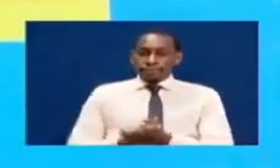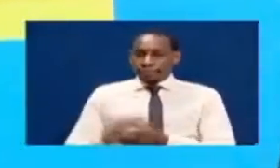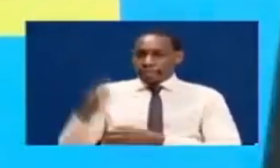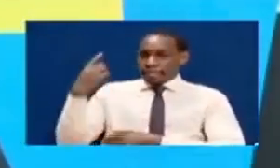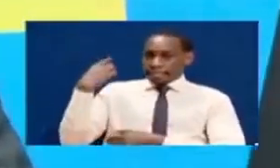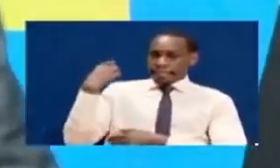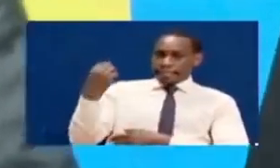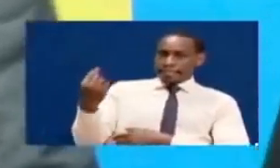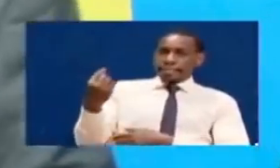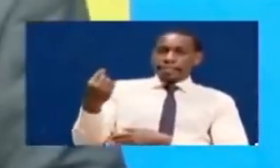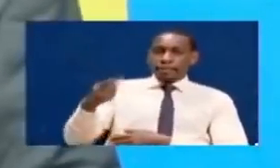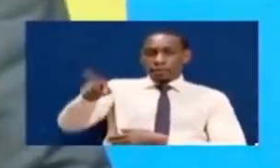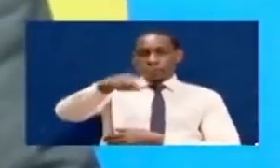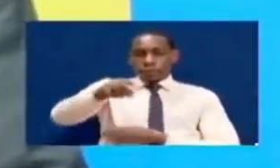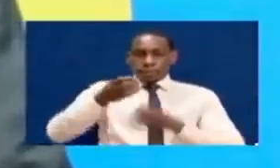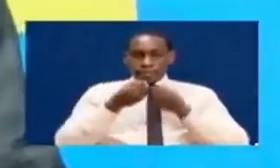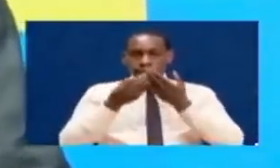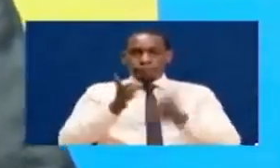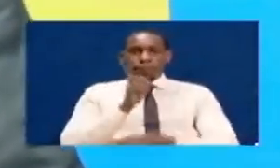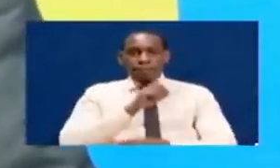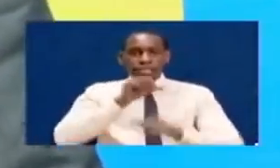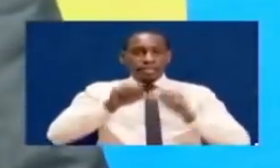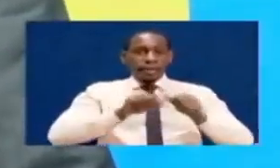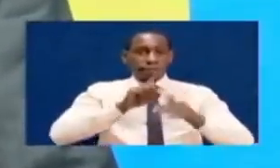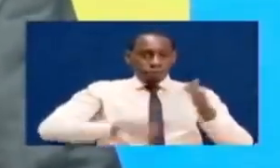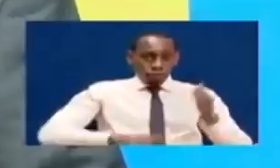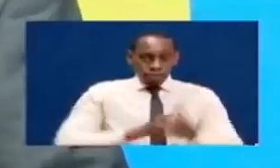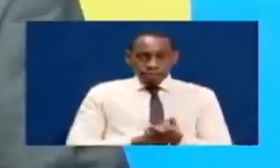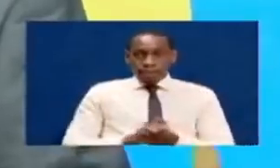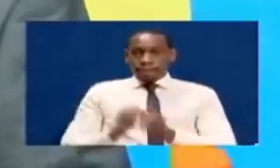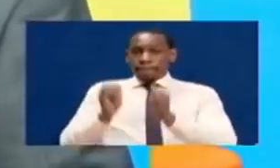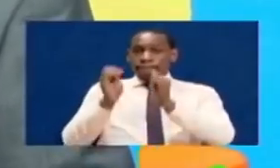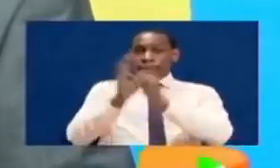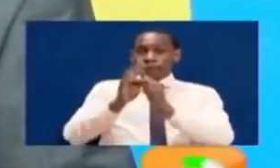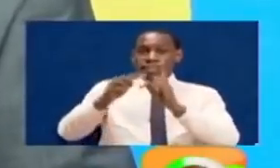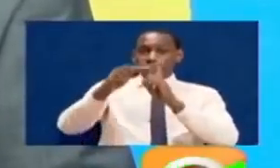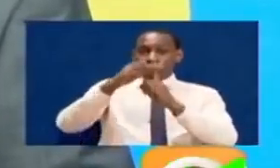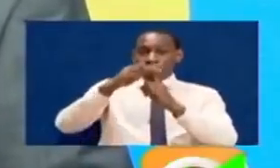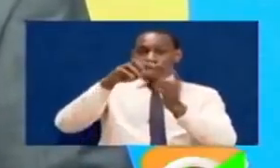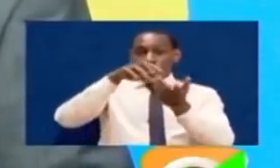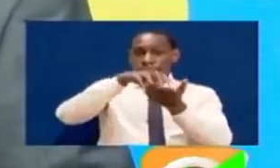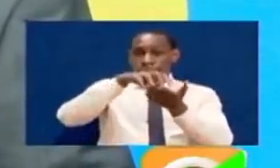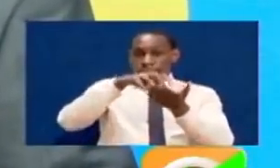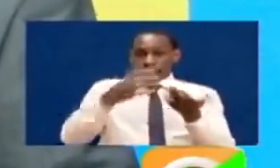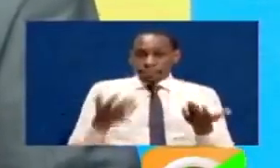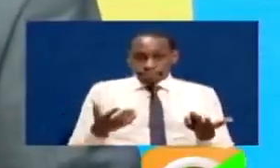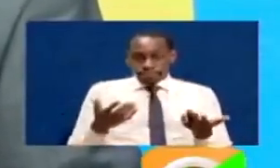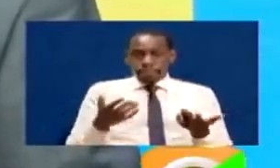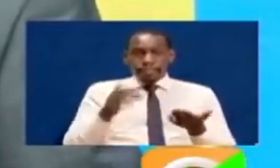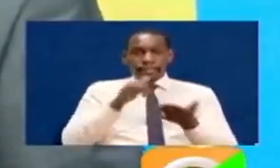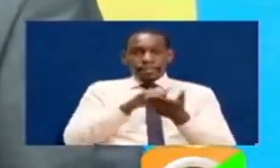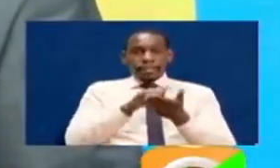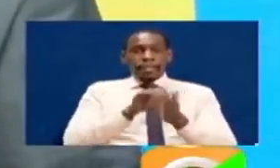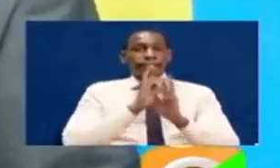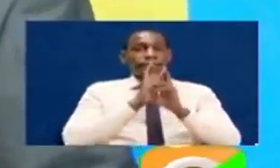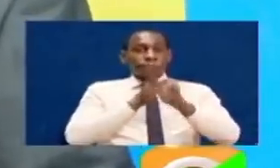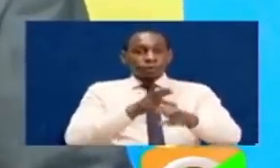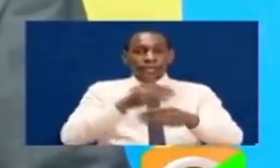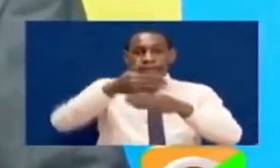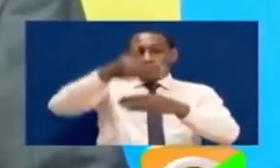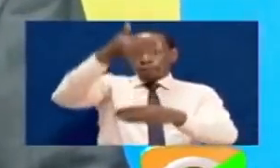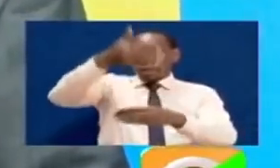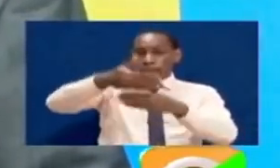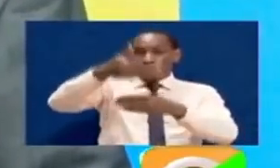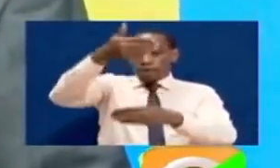Yesterday, we informed you about 14 positive cases that had been recorded at our